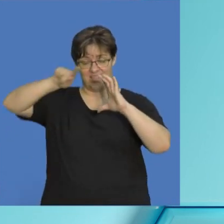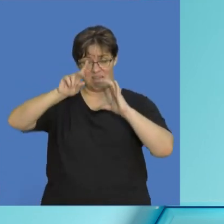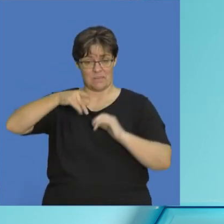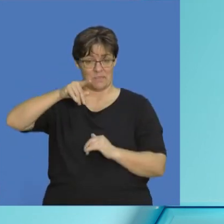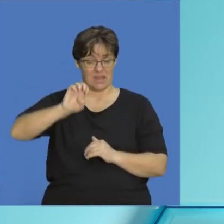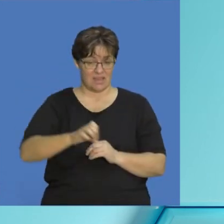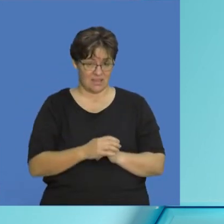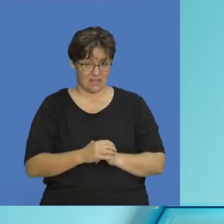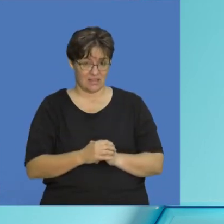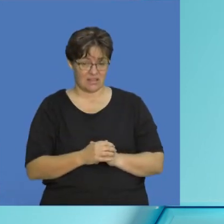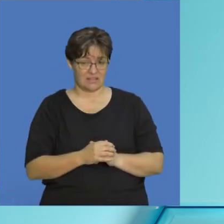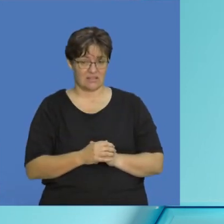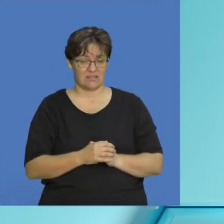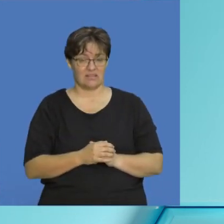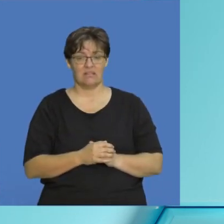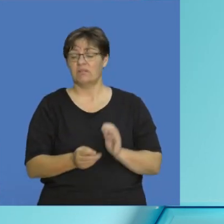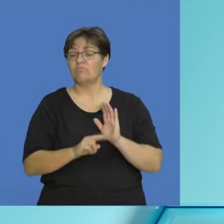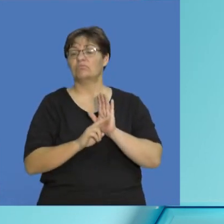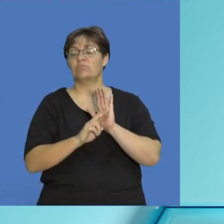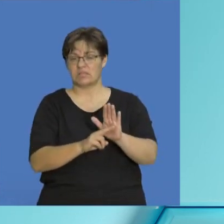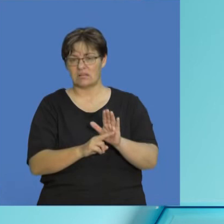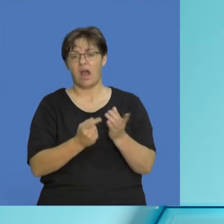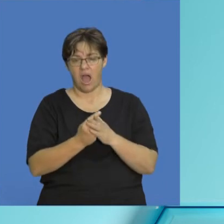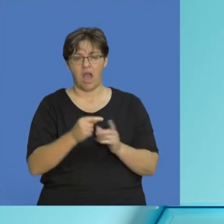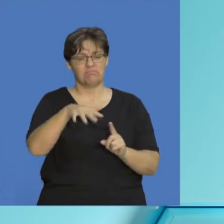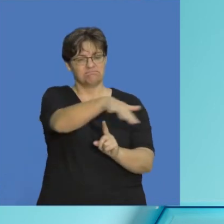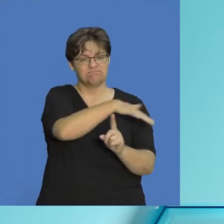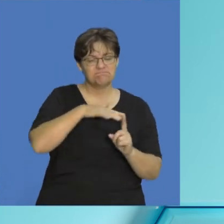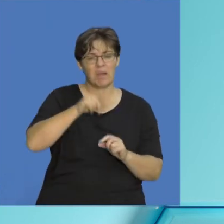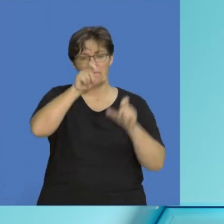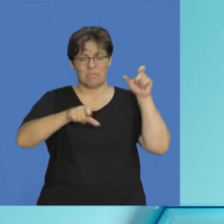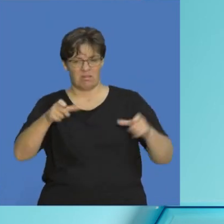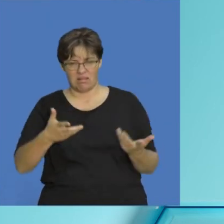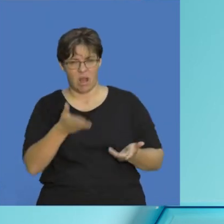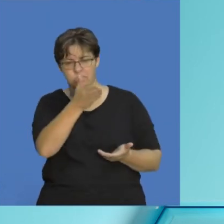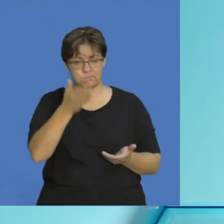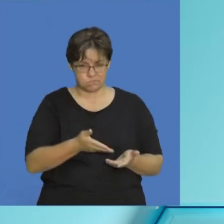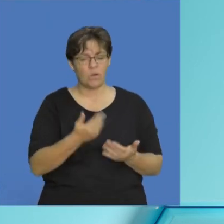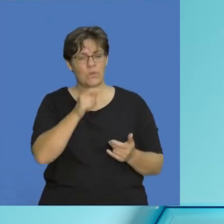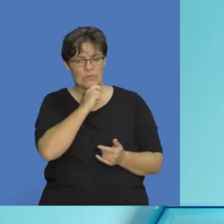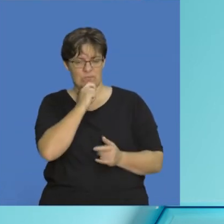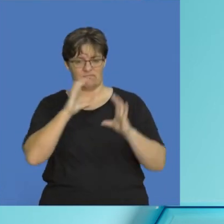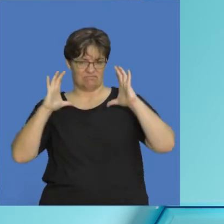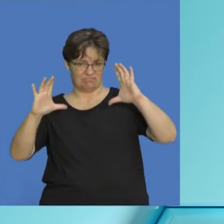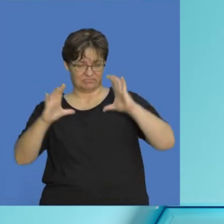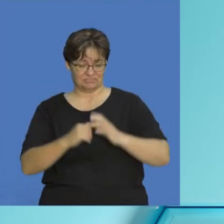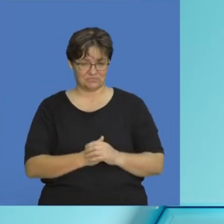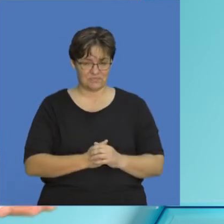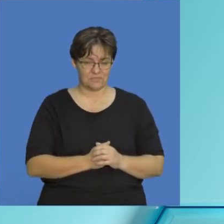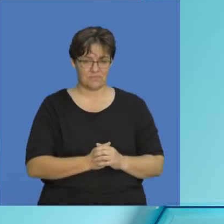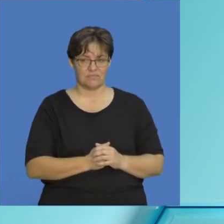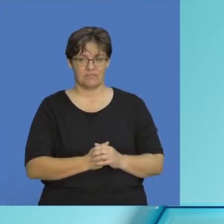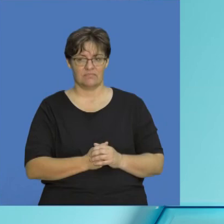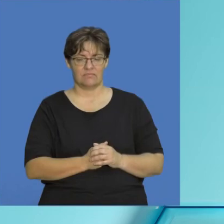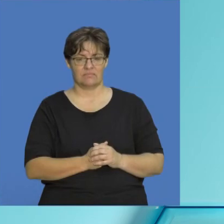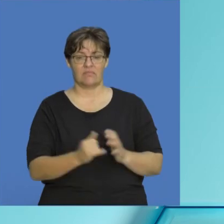data. Pie chart, I've seen. You can represent pie chart by representing the demographic in South Africa. You can use